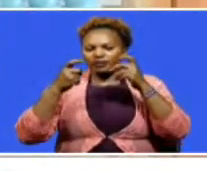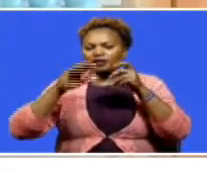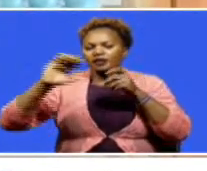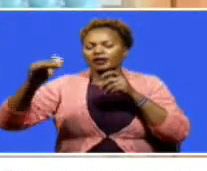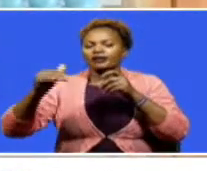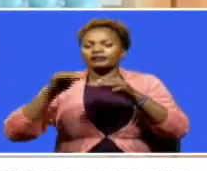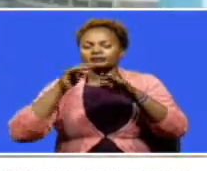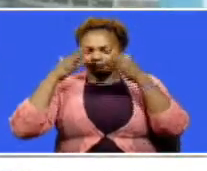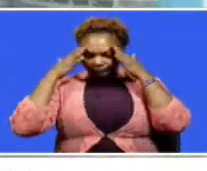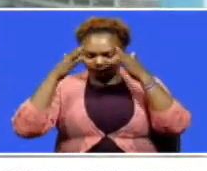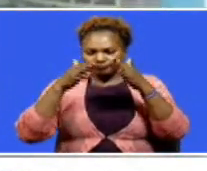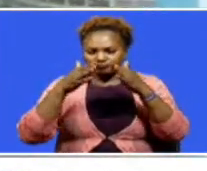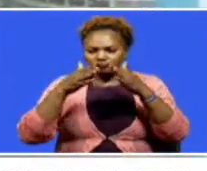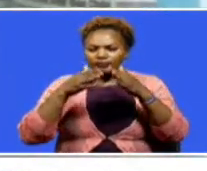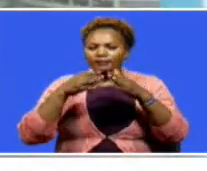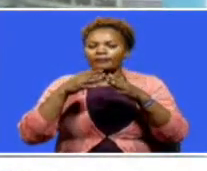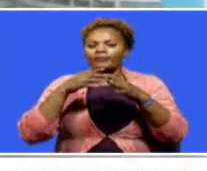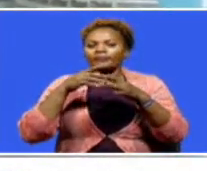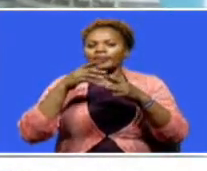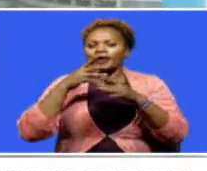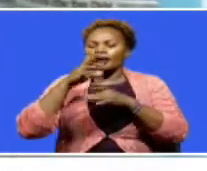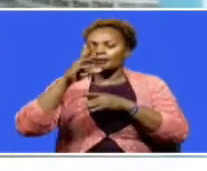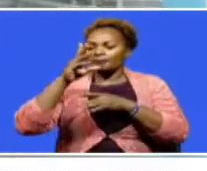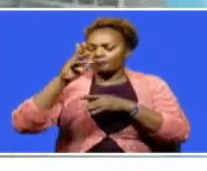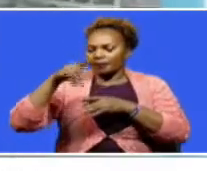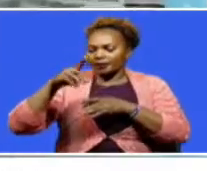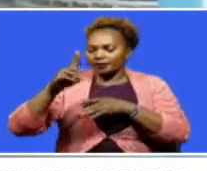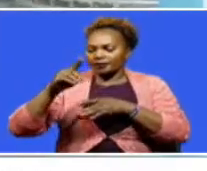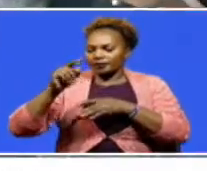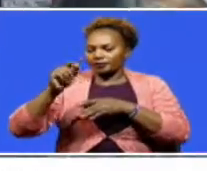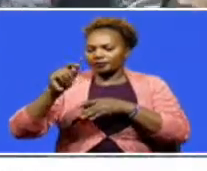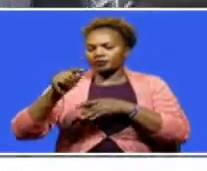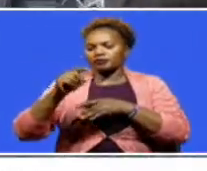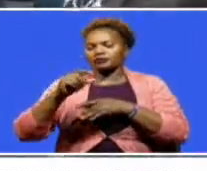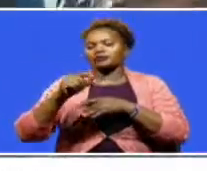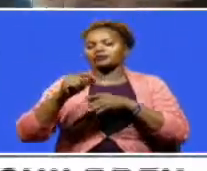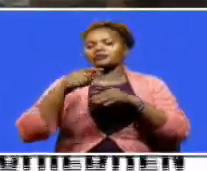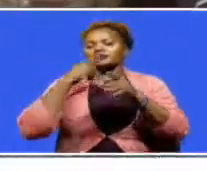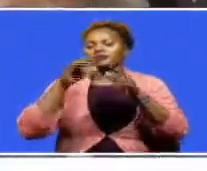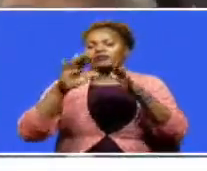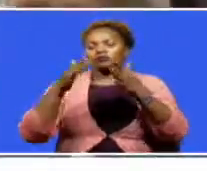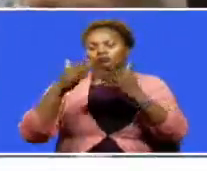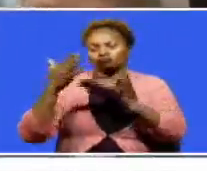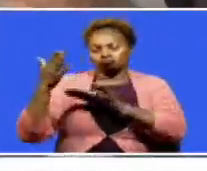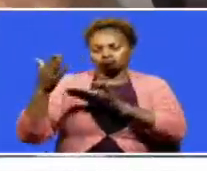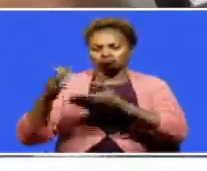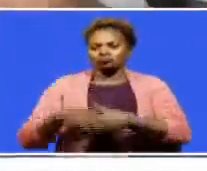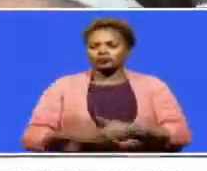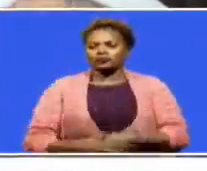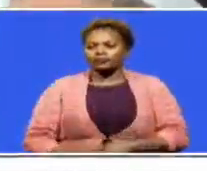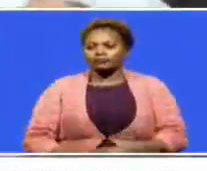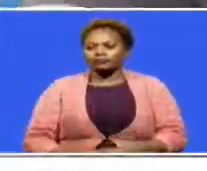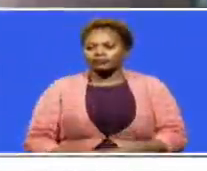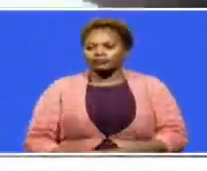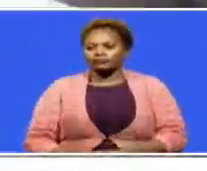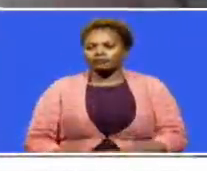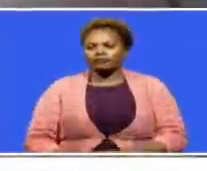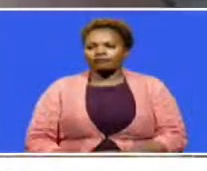are being targeted for the PDTG transition. Gloria Milimu, KTN